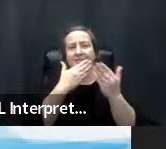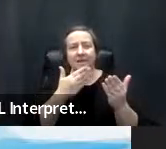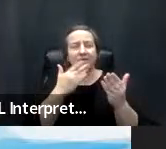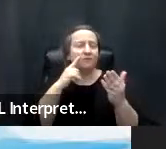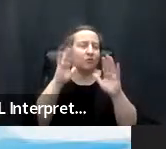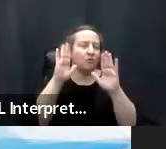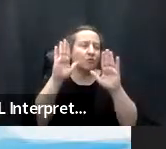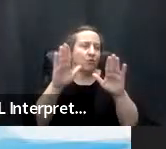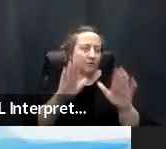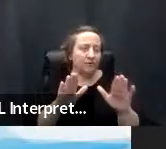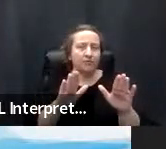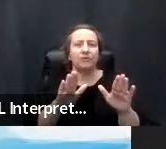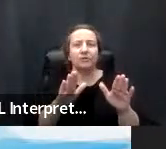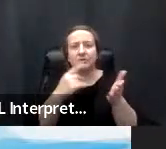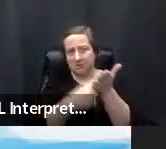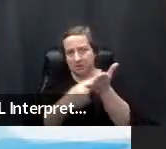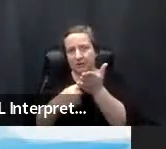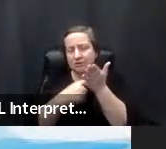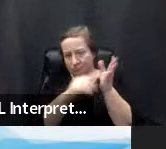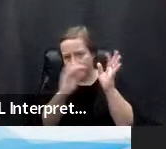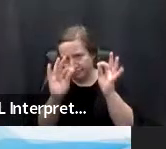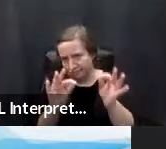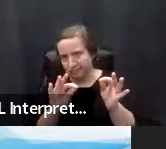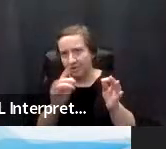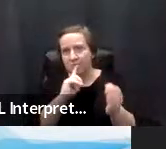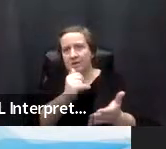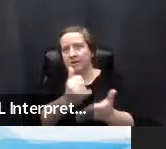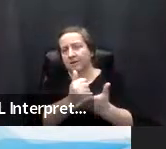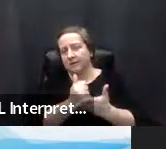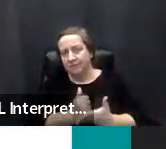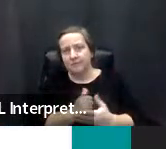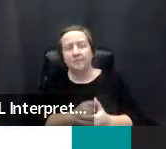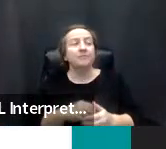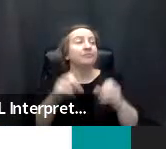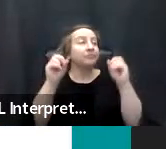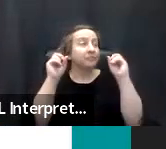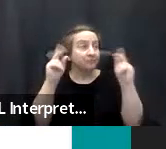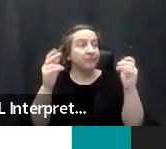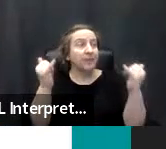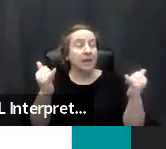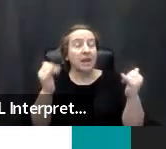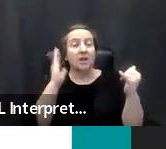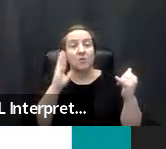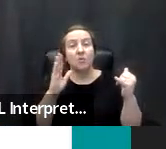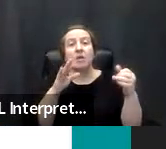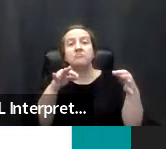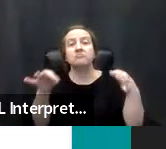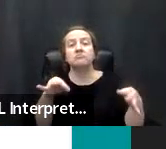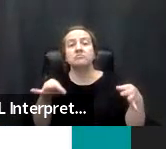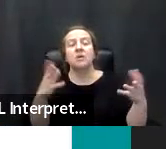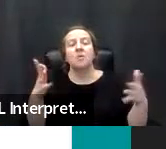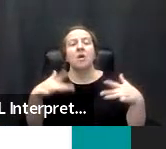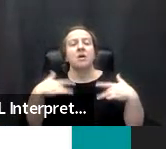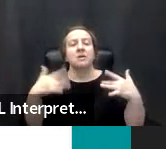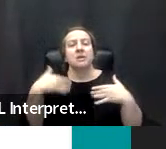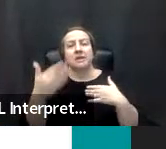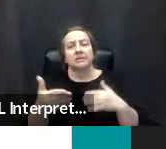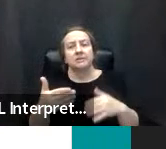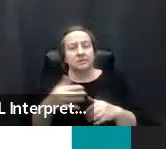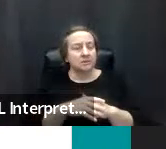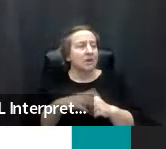wonderful discussion. Very, very helpful. Okay, I'm going to just go through sort of what's next. Just